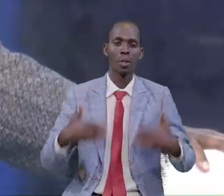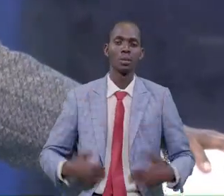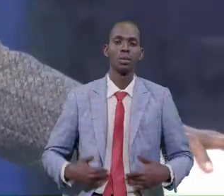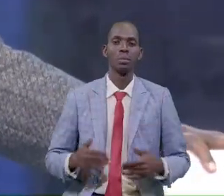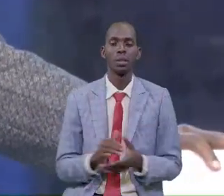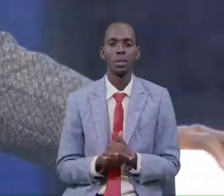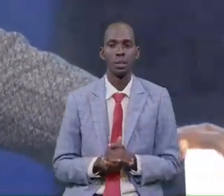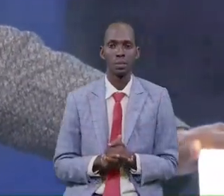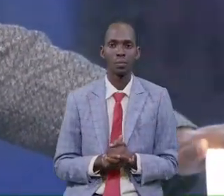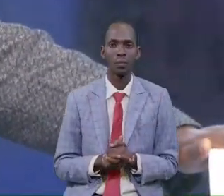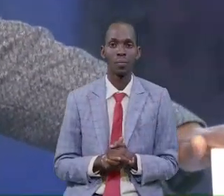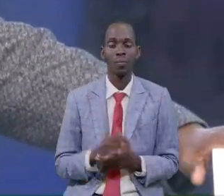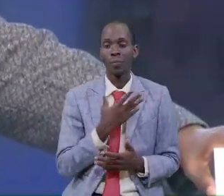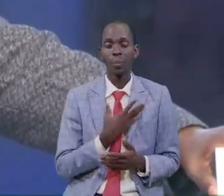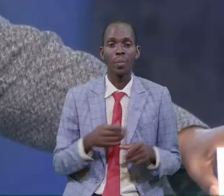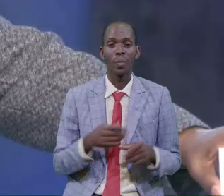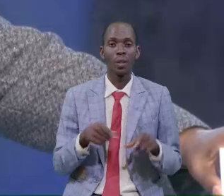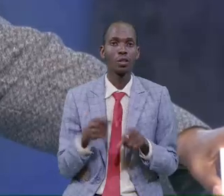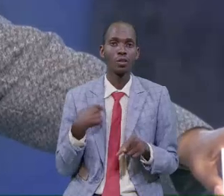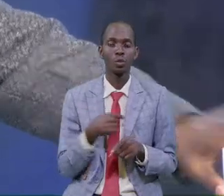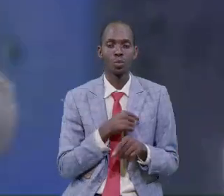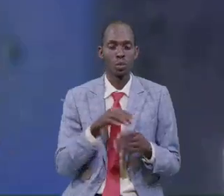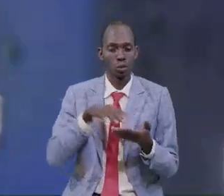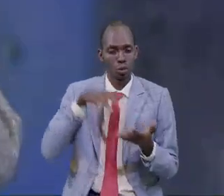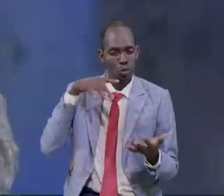And as we look at that tonight,